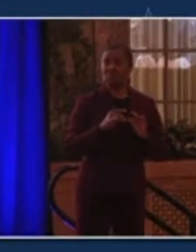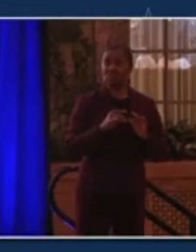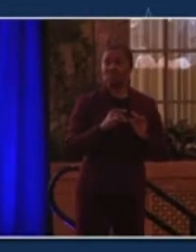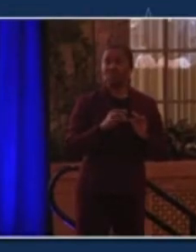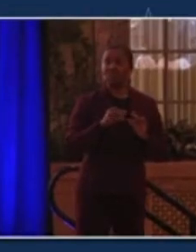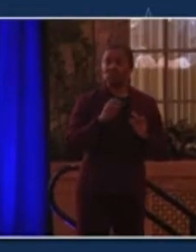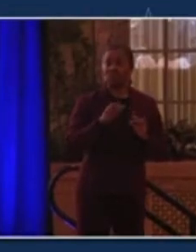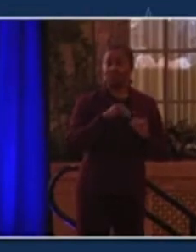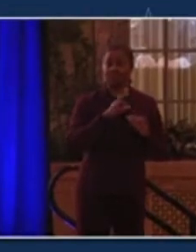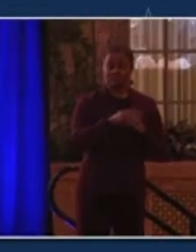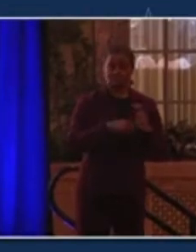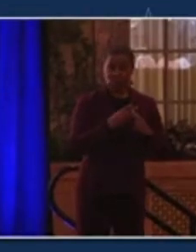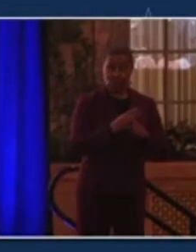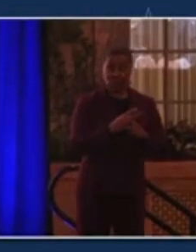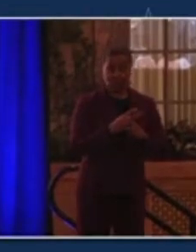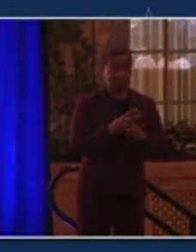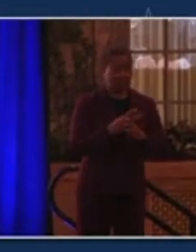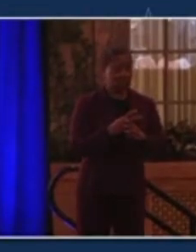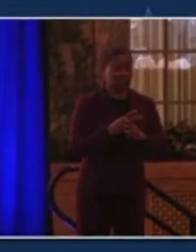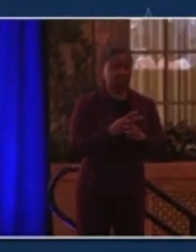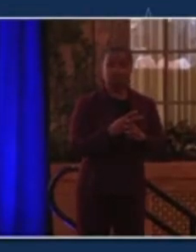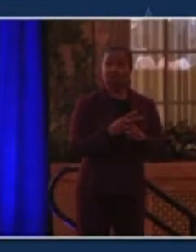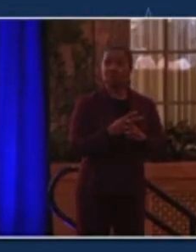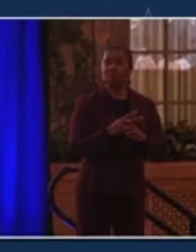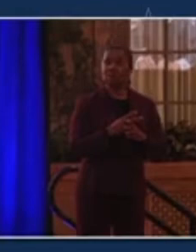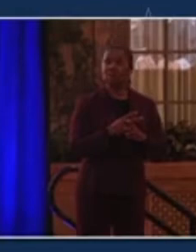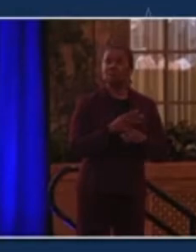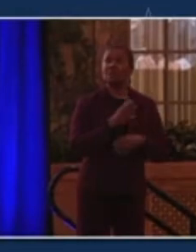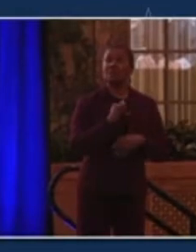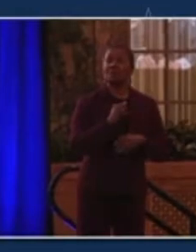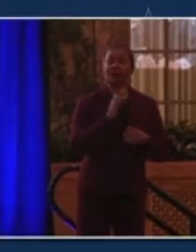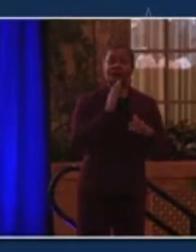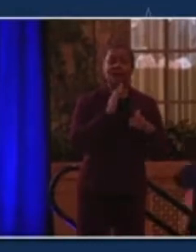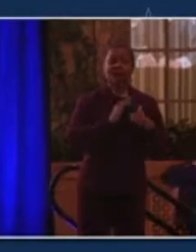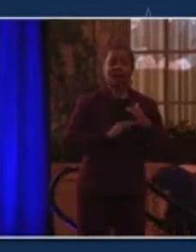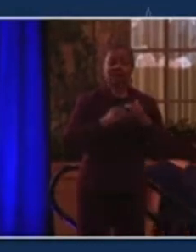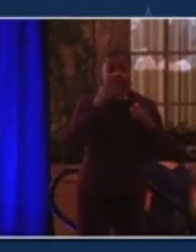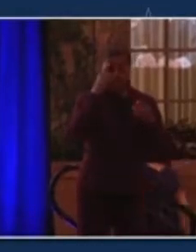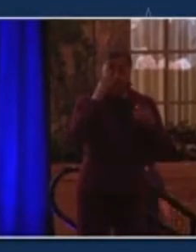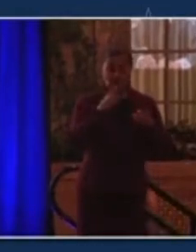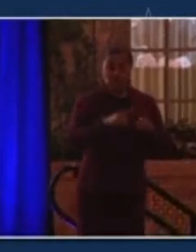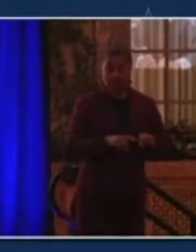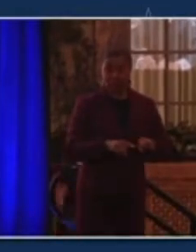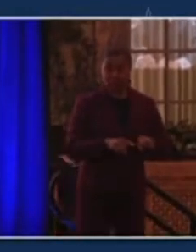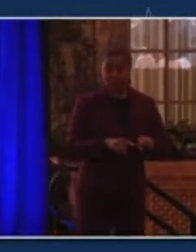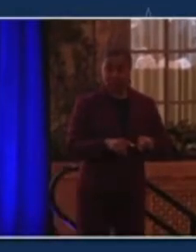world. I humbly agree with him.